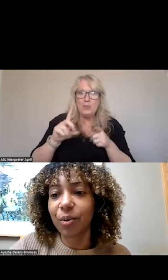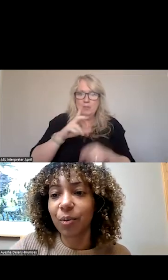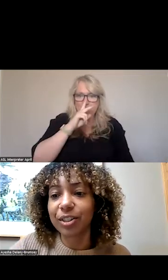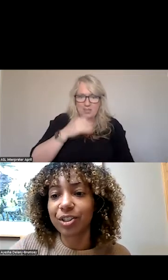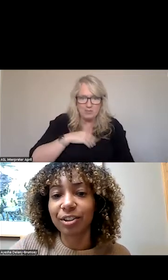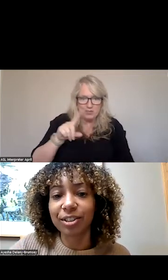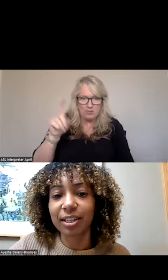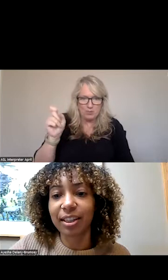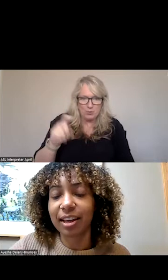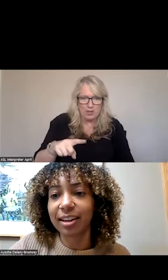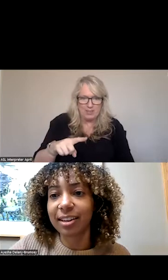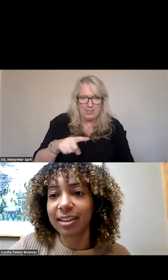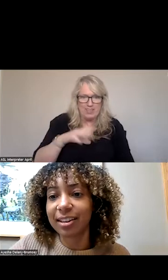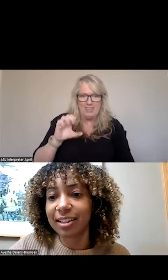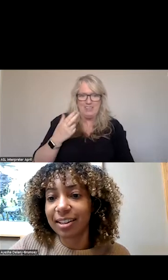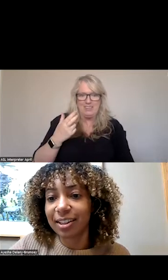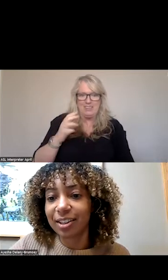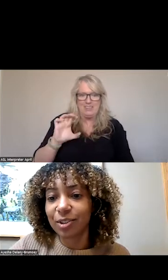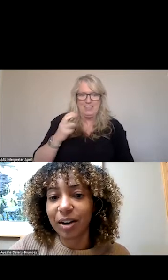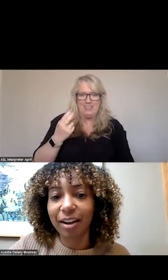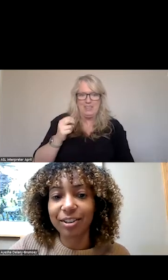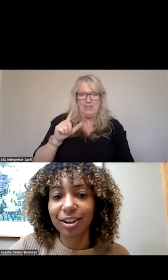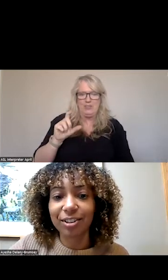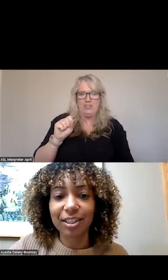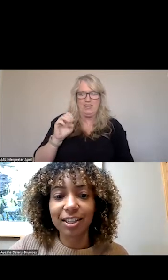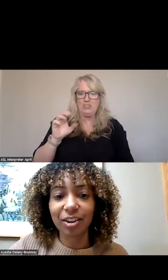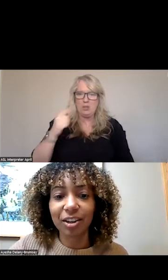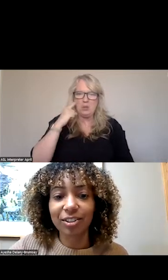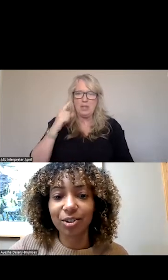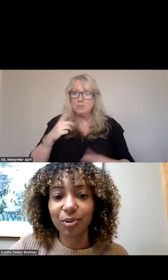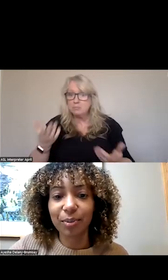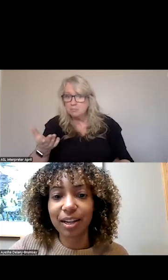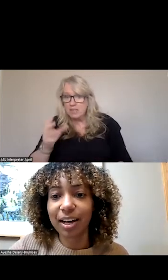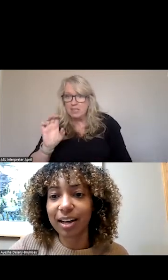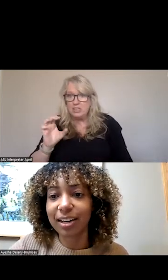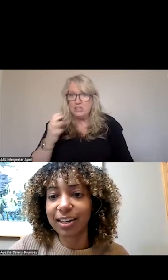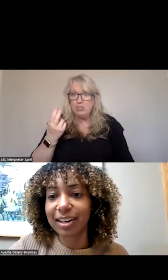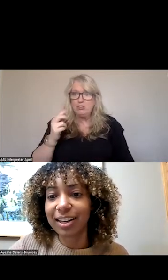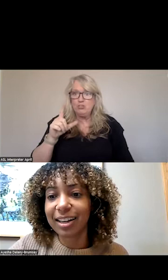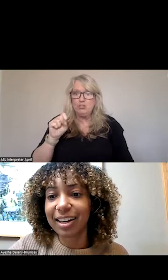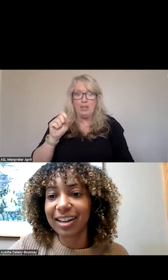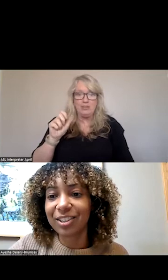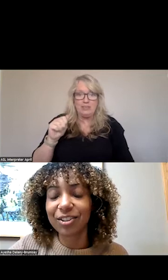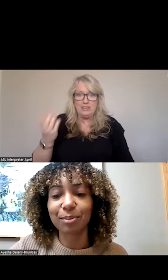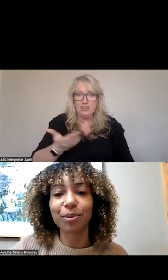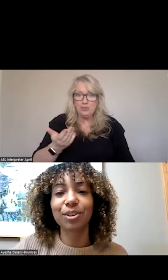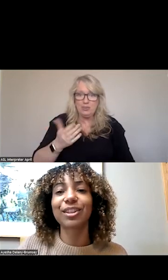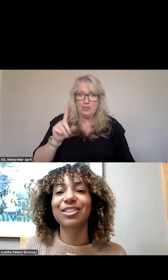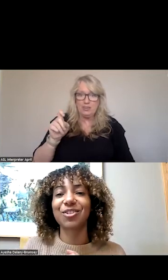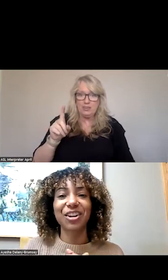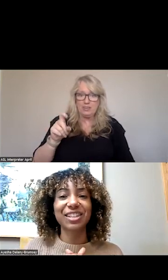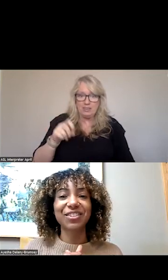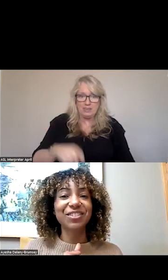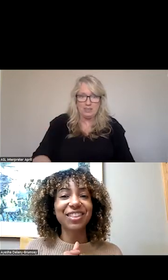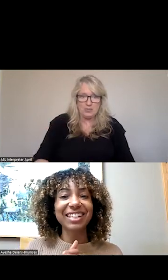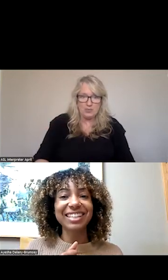here. What does Chelsea think? Do I have a Chelsea in the audience who would be Chelsea Booth? Do